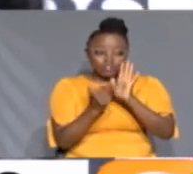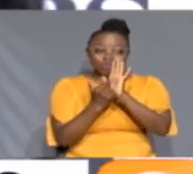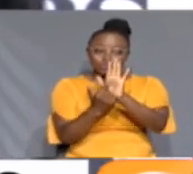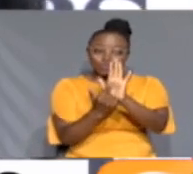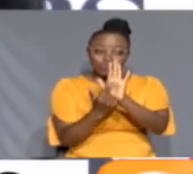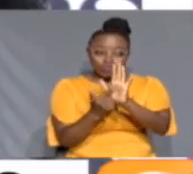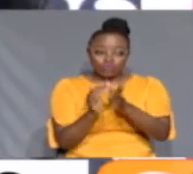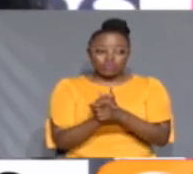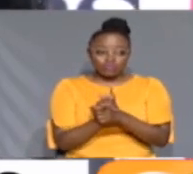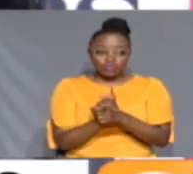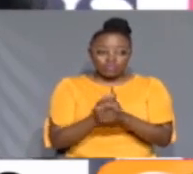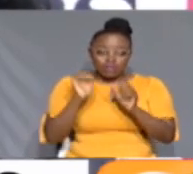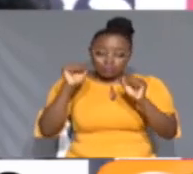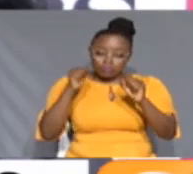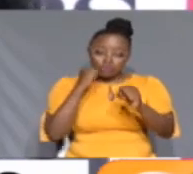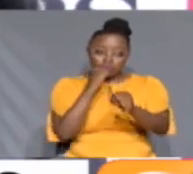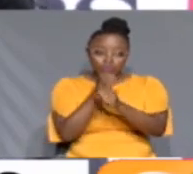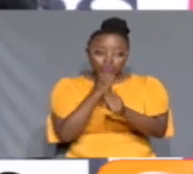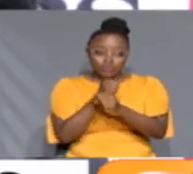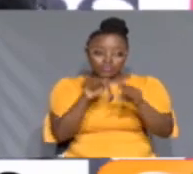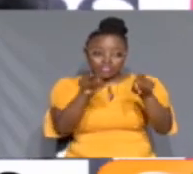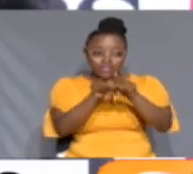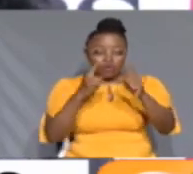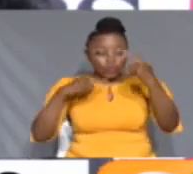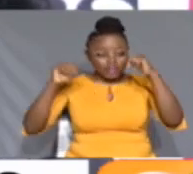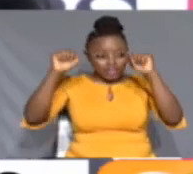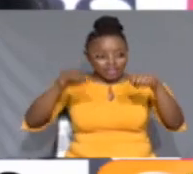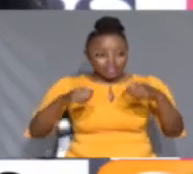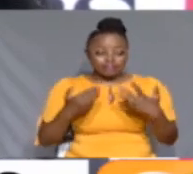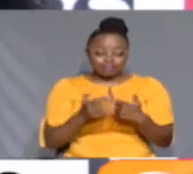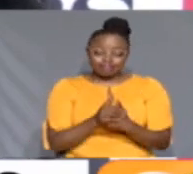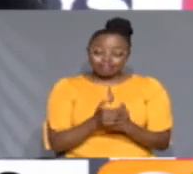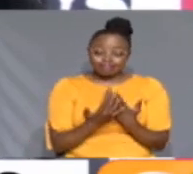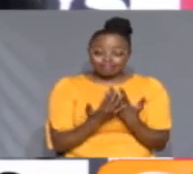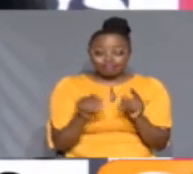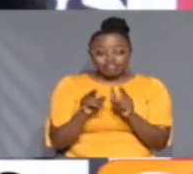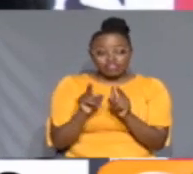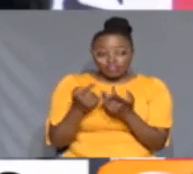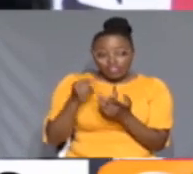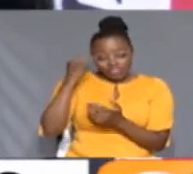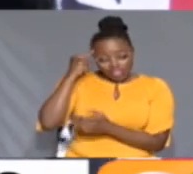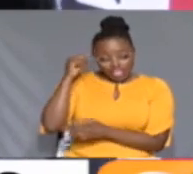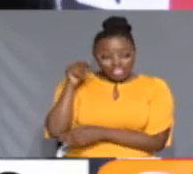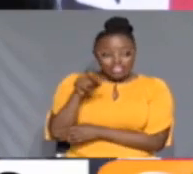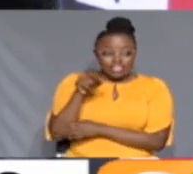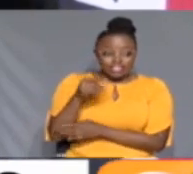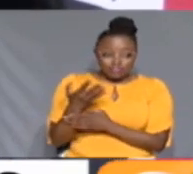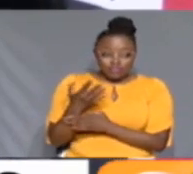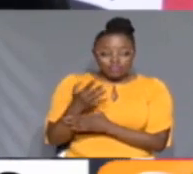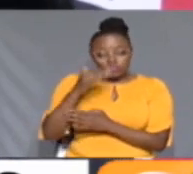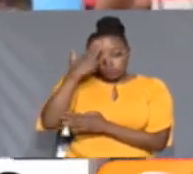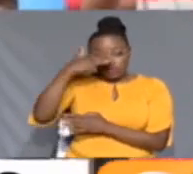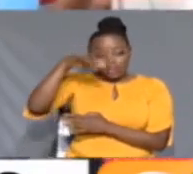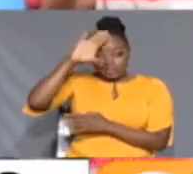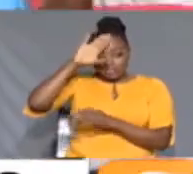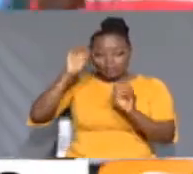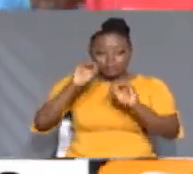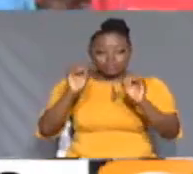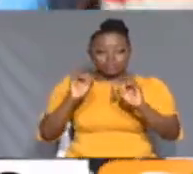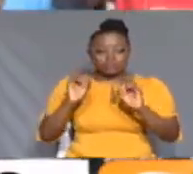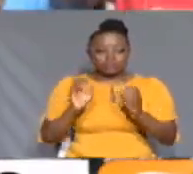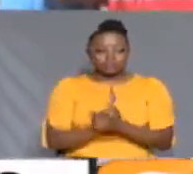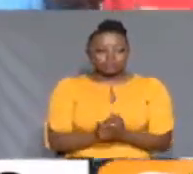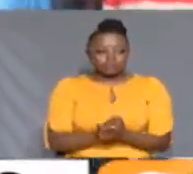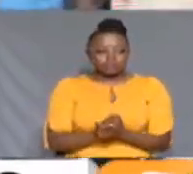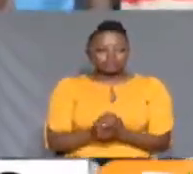them I can dance and I can win. So I didn't want to let them to be disappointed.